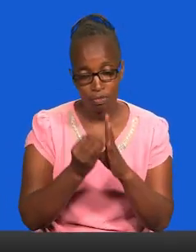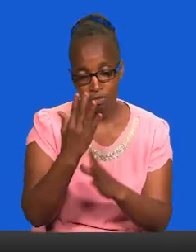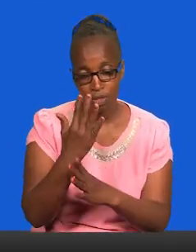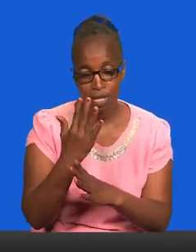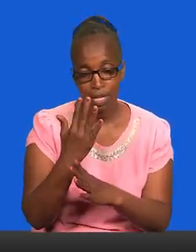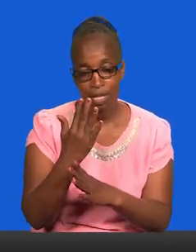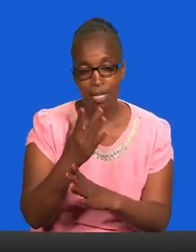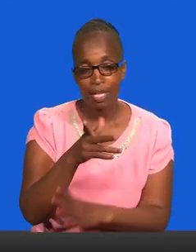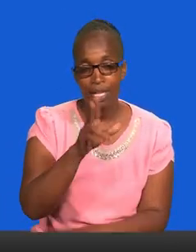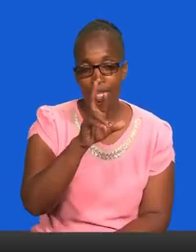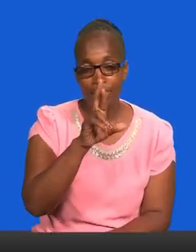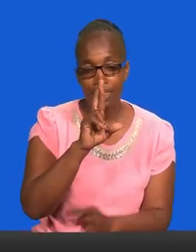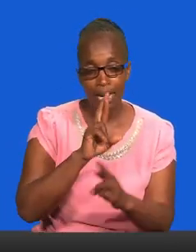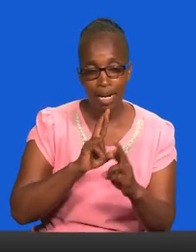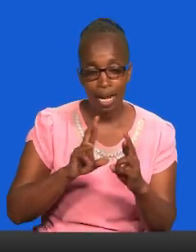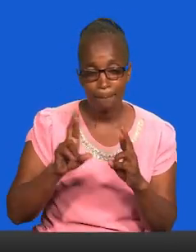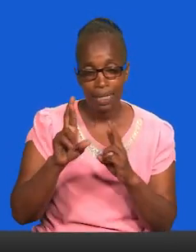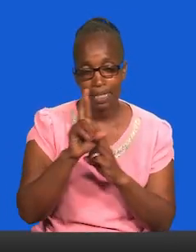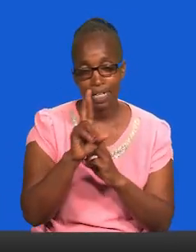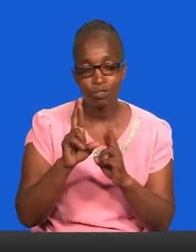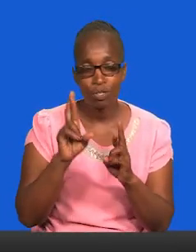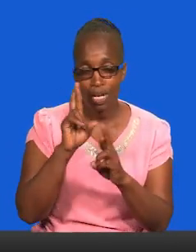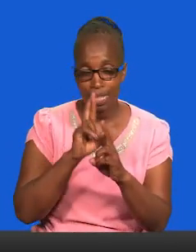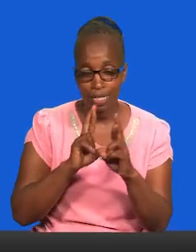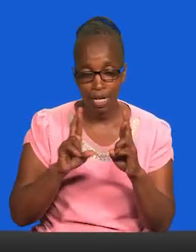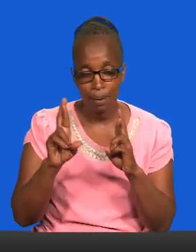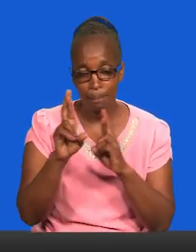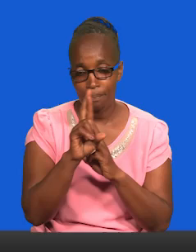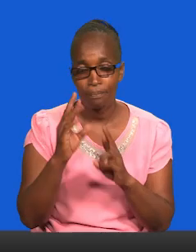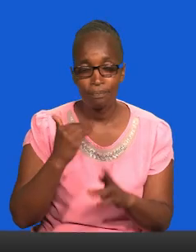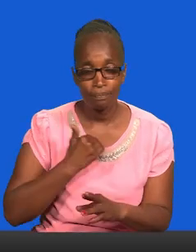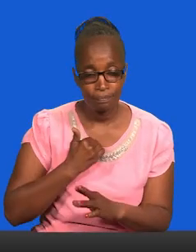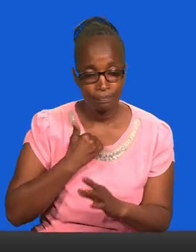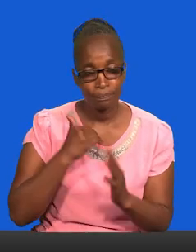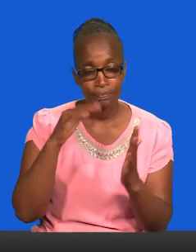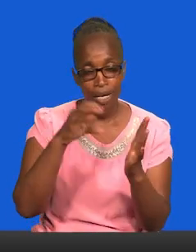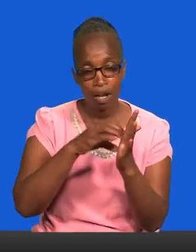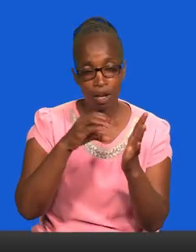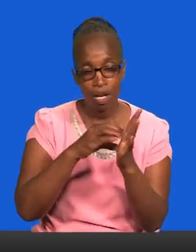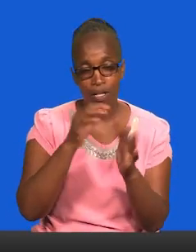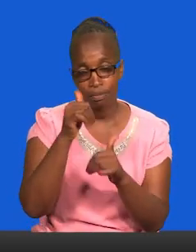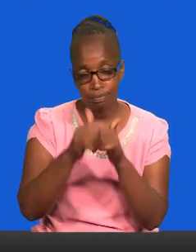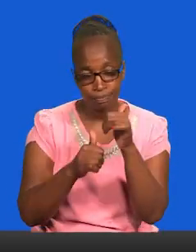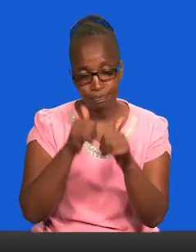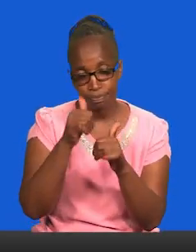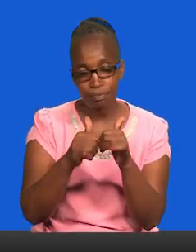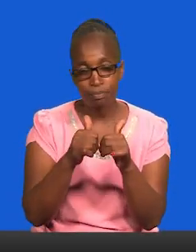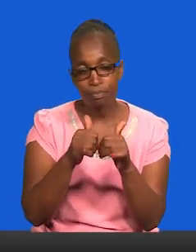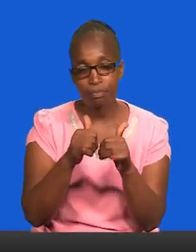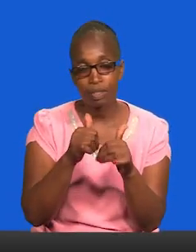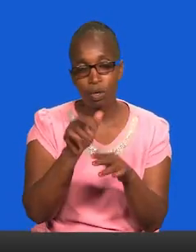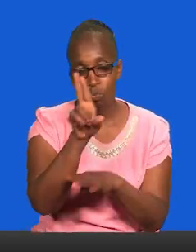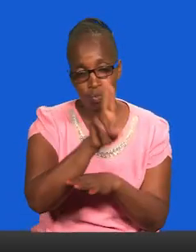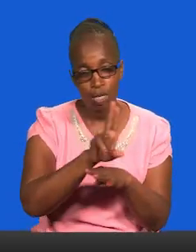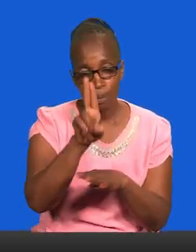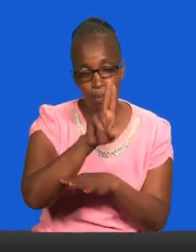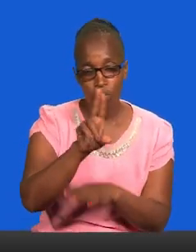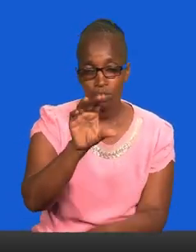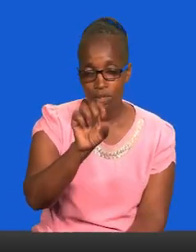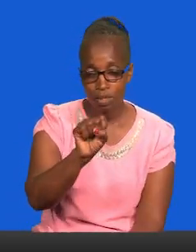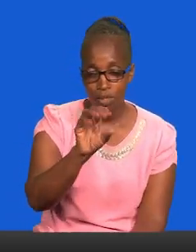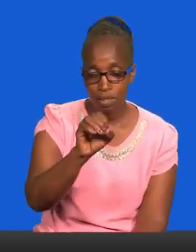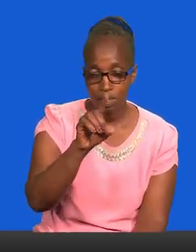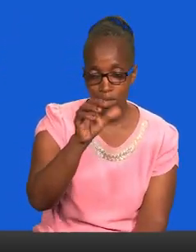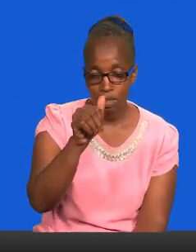the rehabilitation at the source. The rehabilitation has a component that will be using